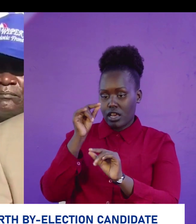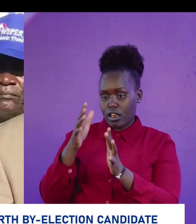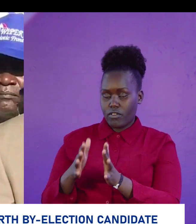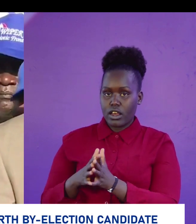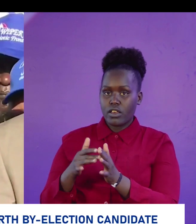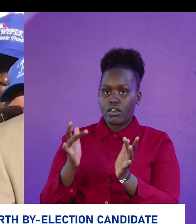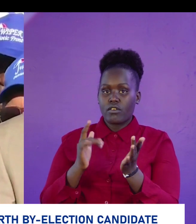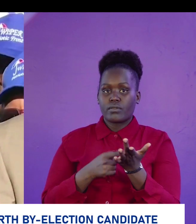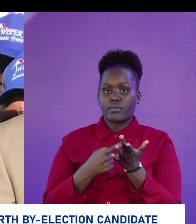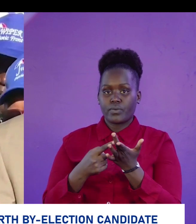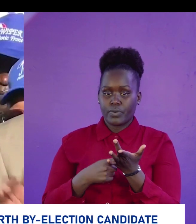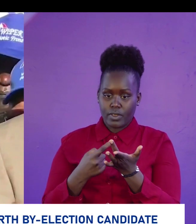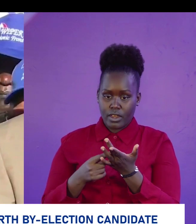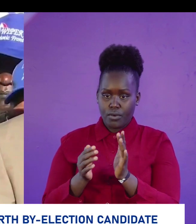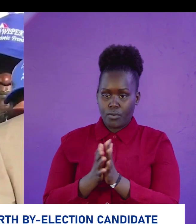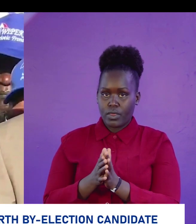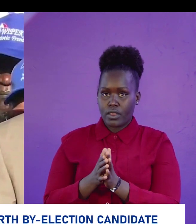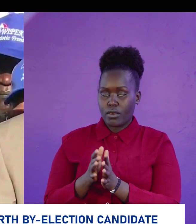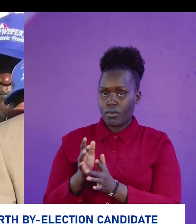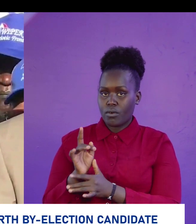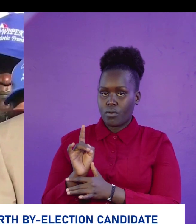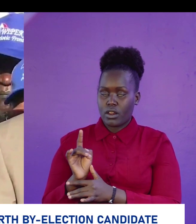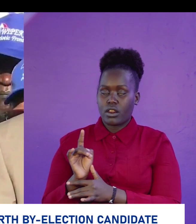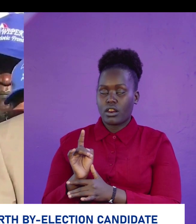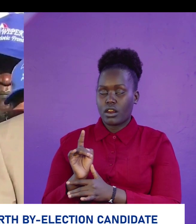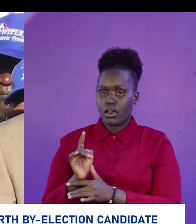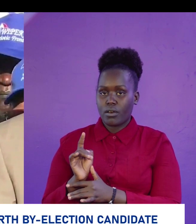consulted because we didn't want to handpick.